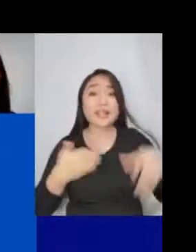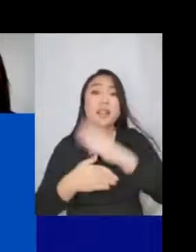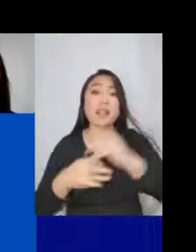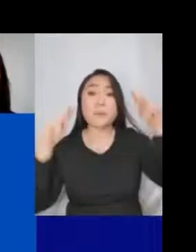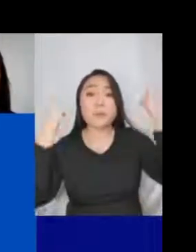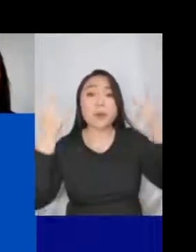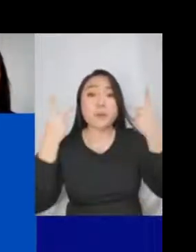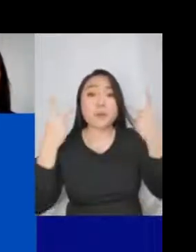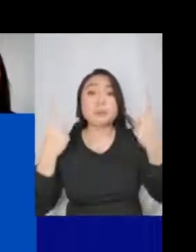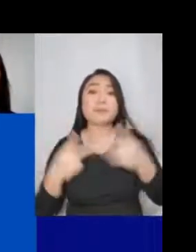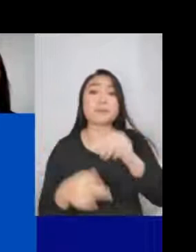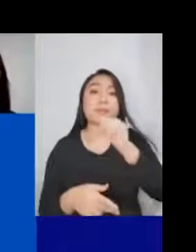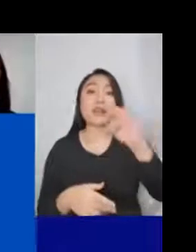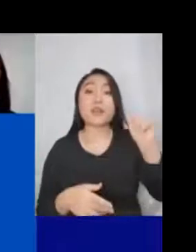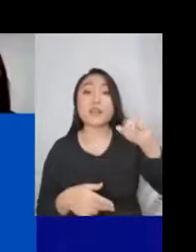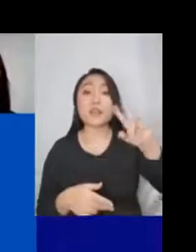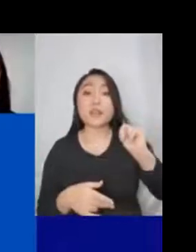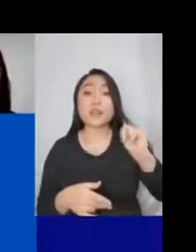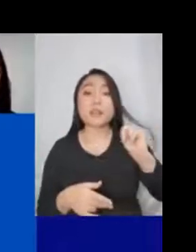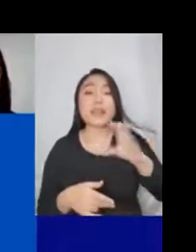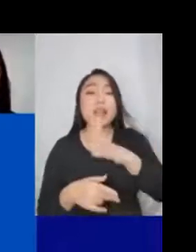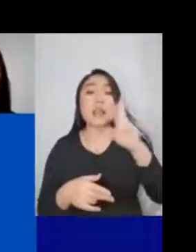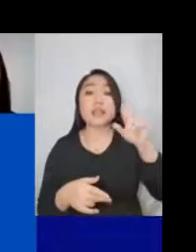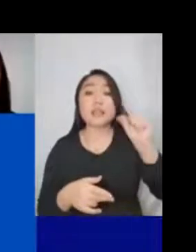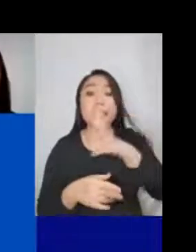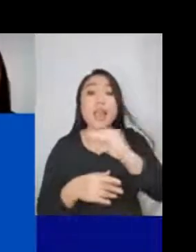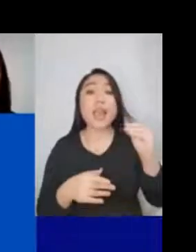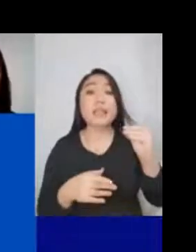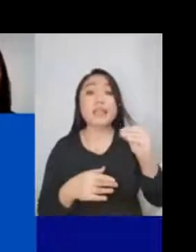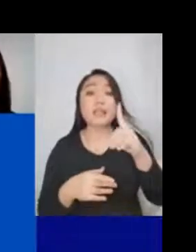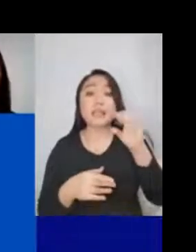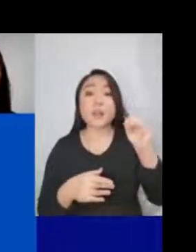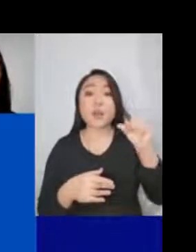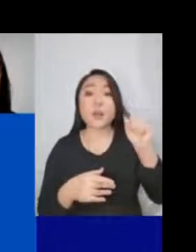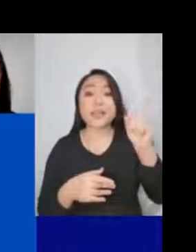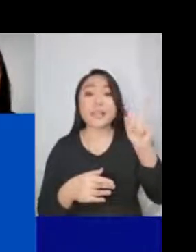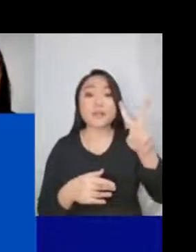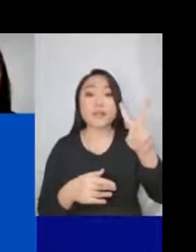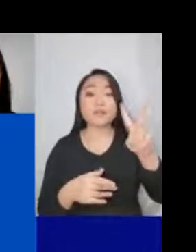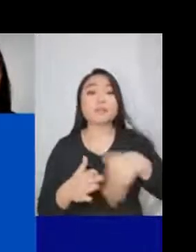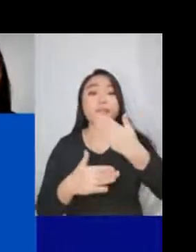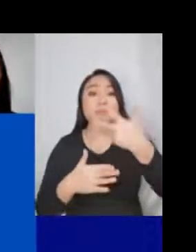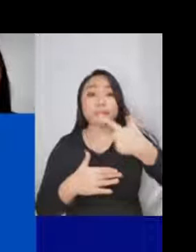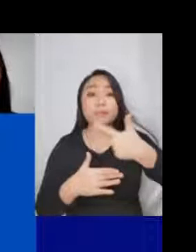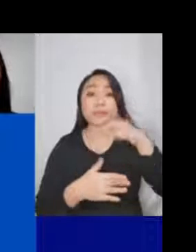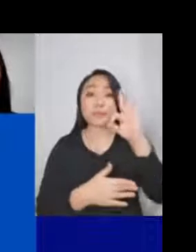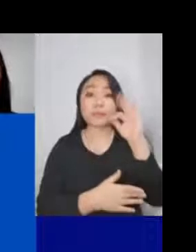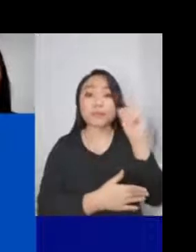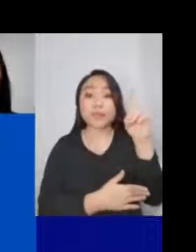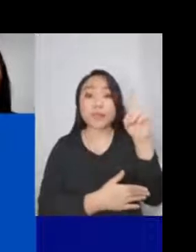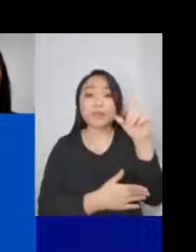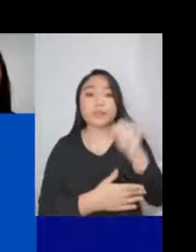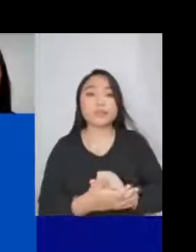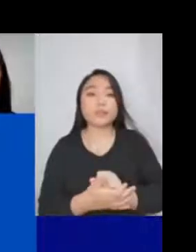Public Affairs section, and then the DOSTV. And lastly, we have the Finance and Administrative Division, or